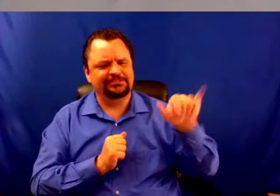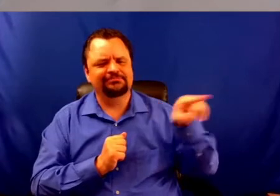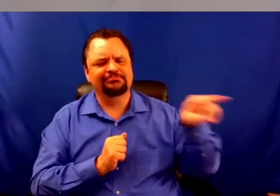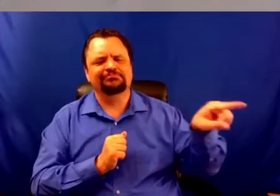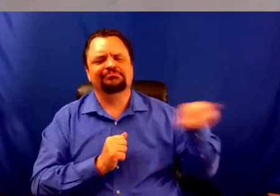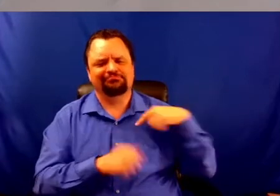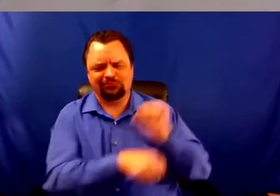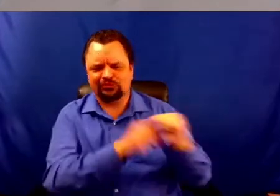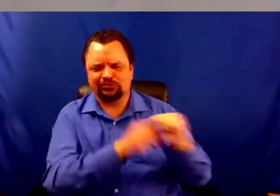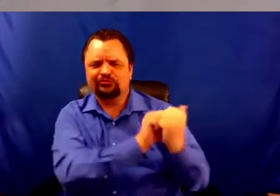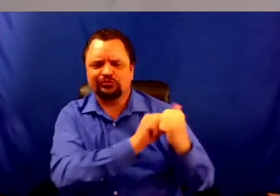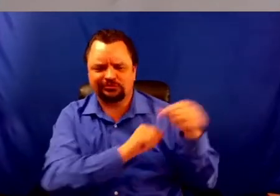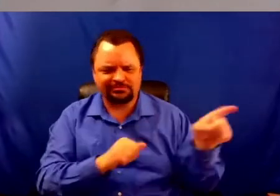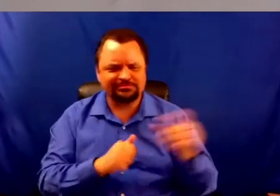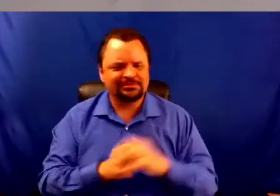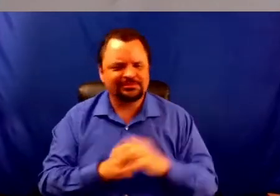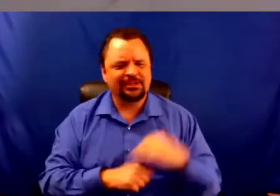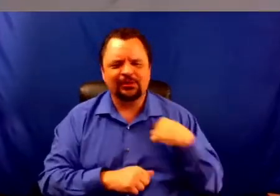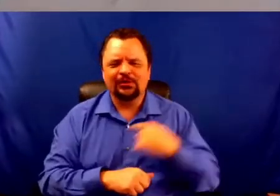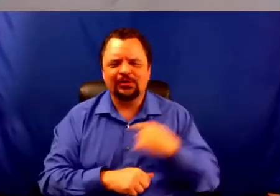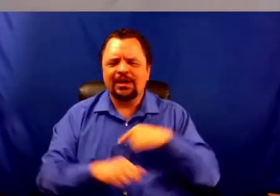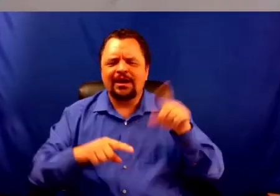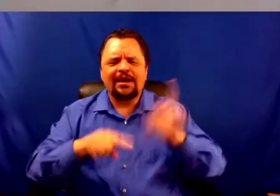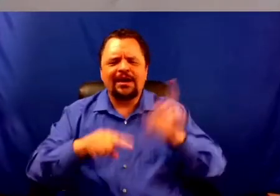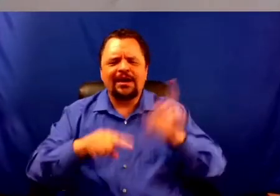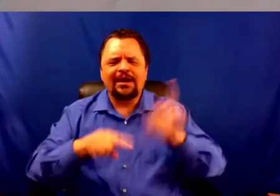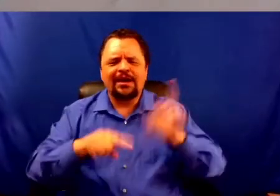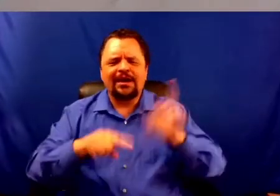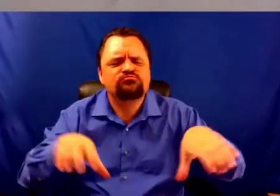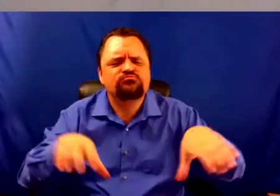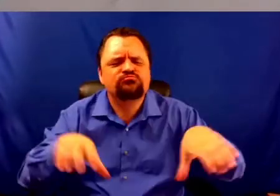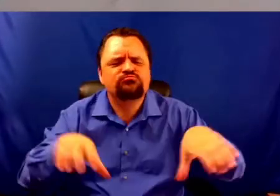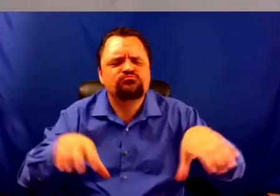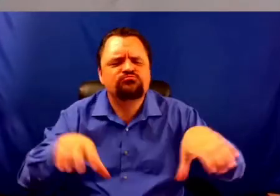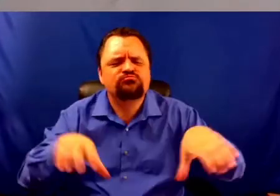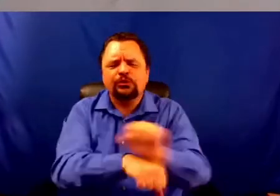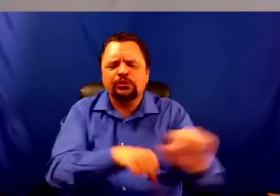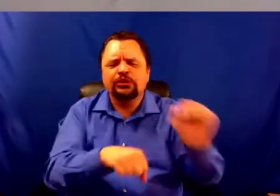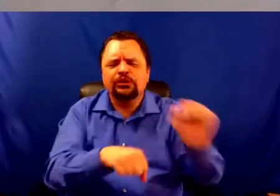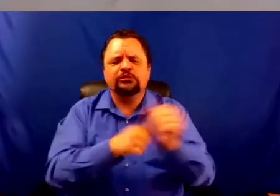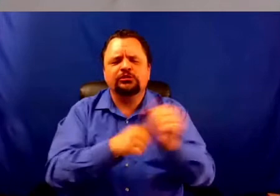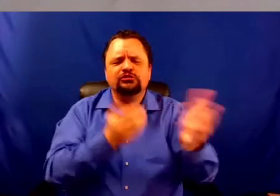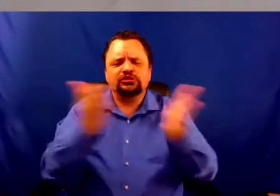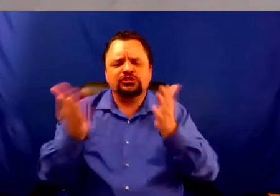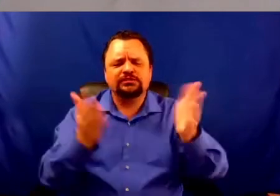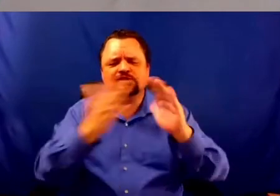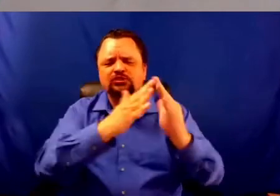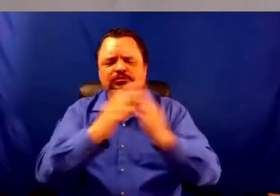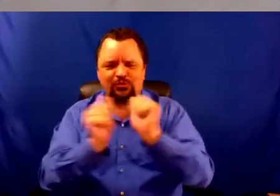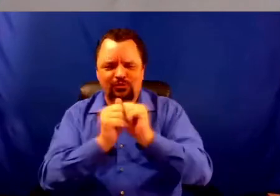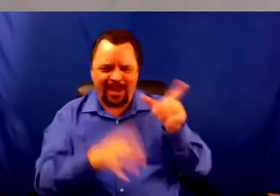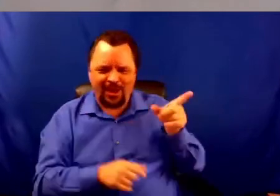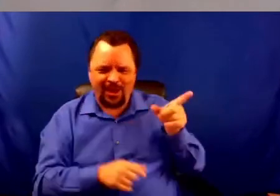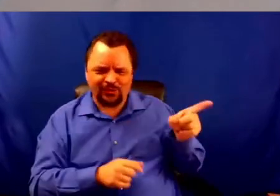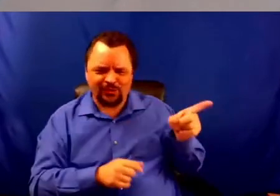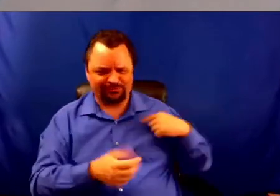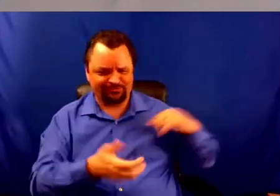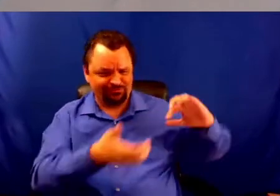And we can't do our work and serve in our community without you. And it's really a true partnership.